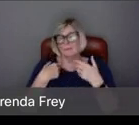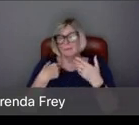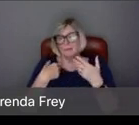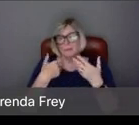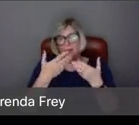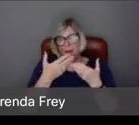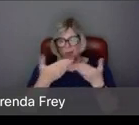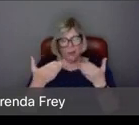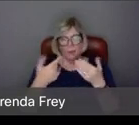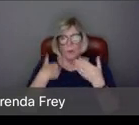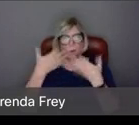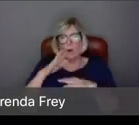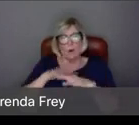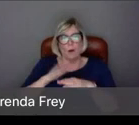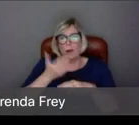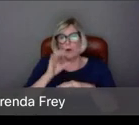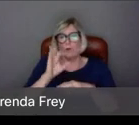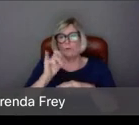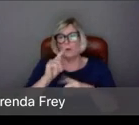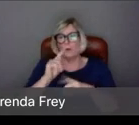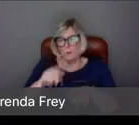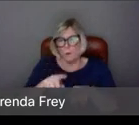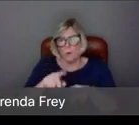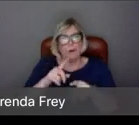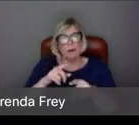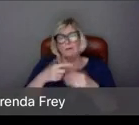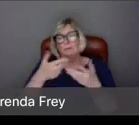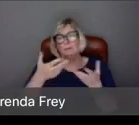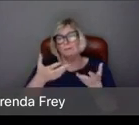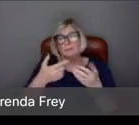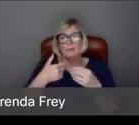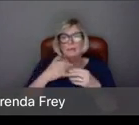of what we've gone through in our journey. And it's important to